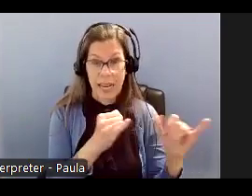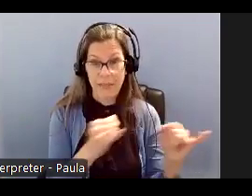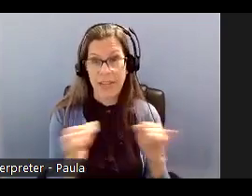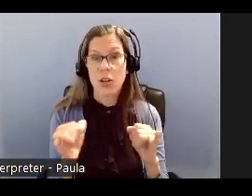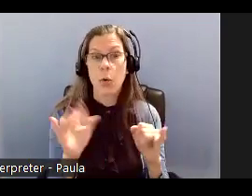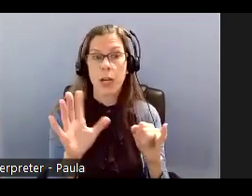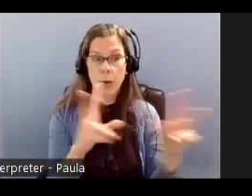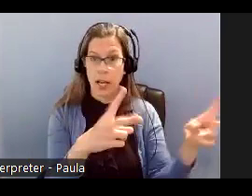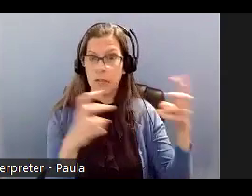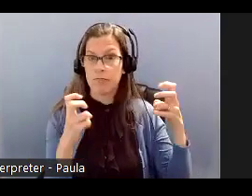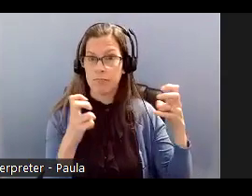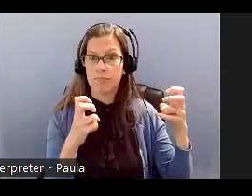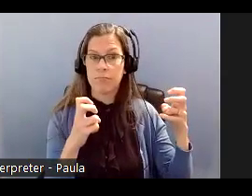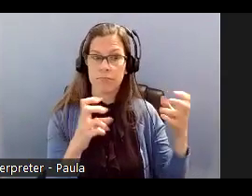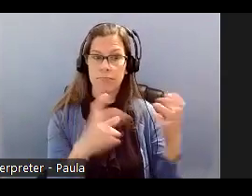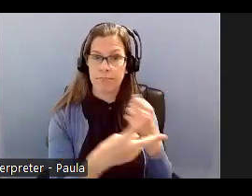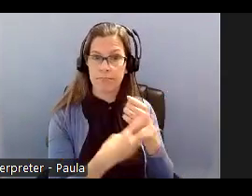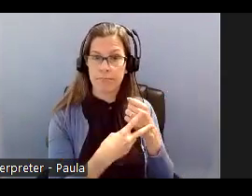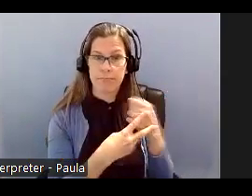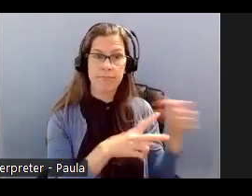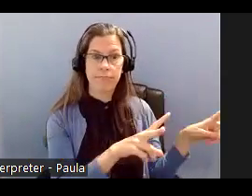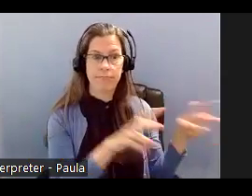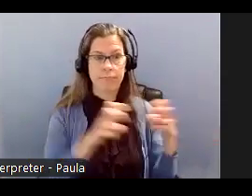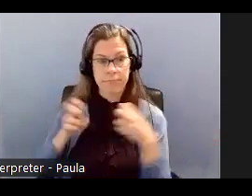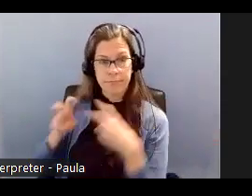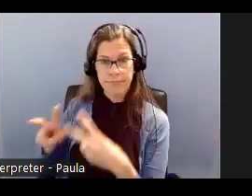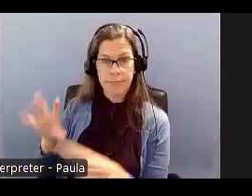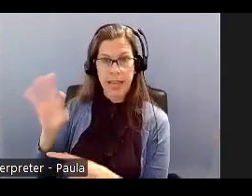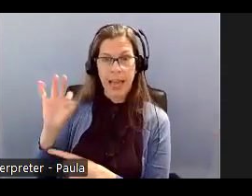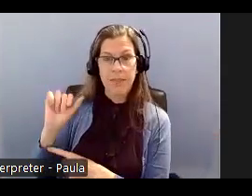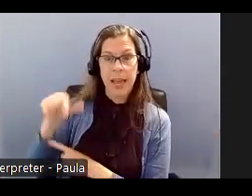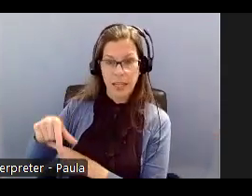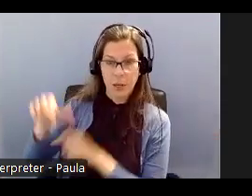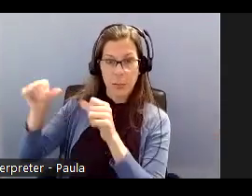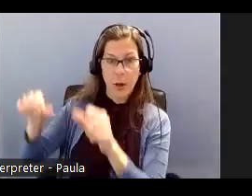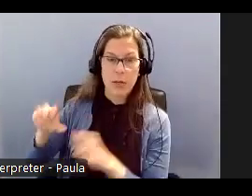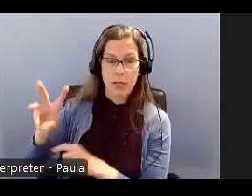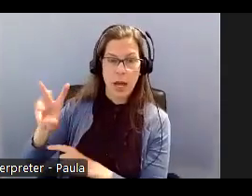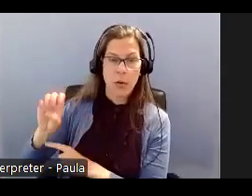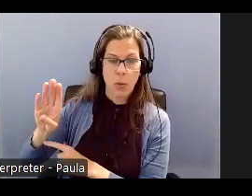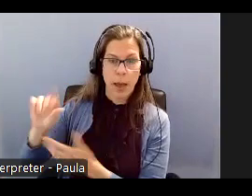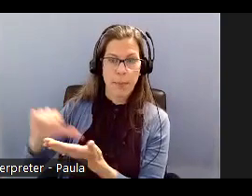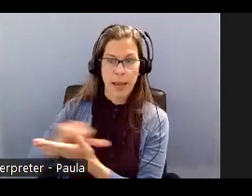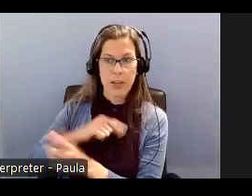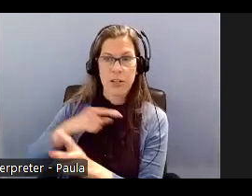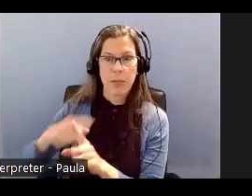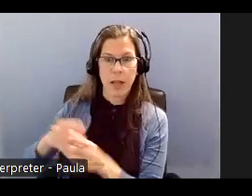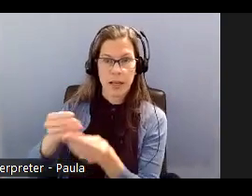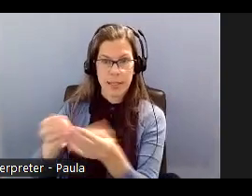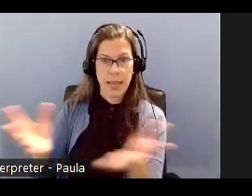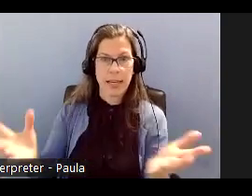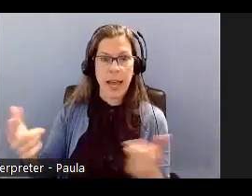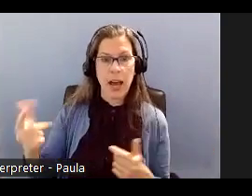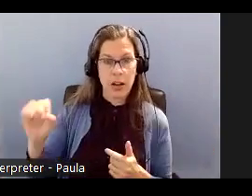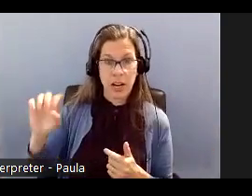an FAQ and post that on our site in the future, as well as we'll send out a Gov delivery when that's available. So I'll